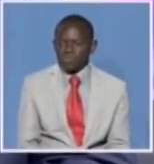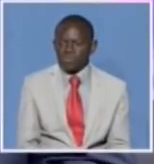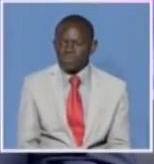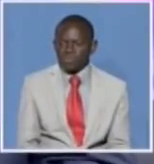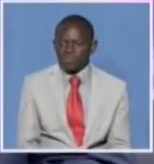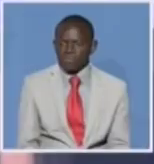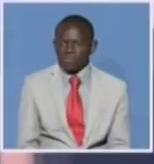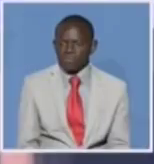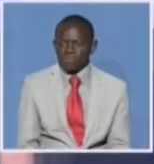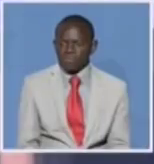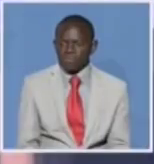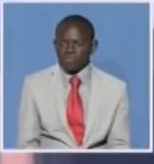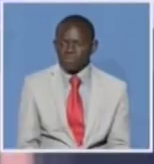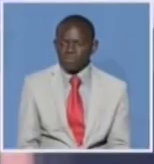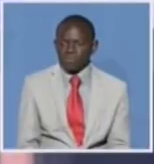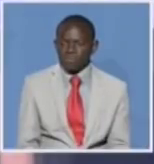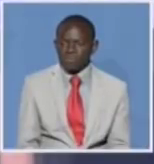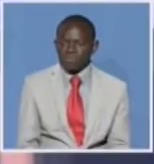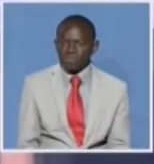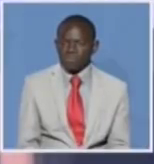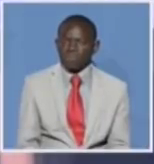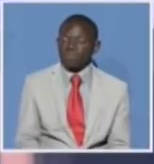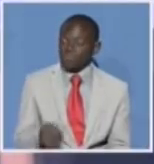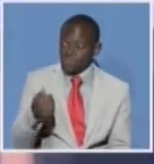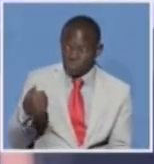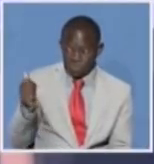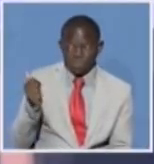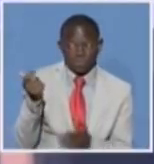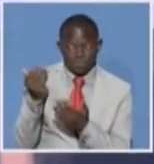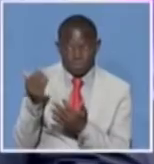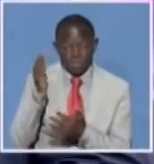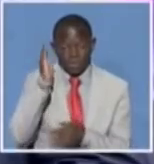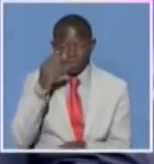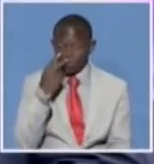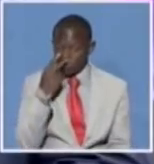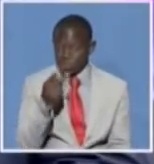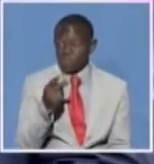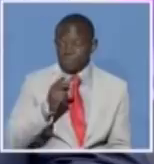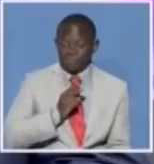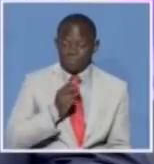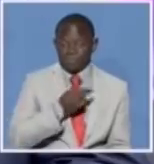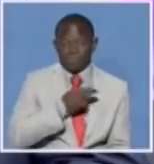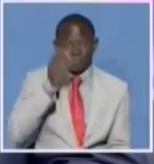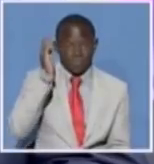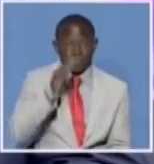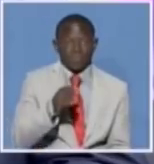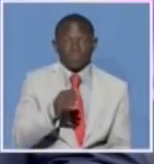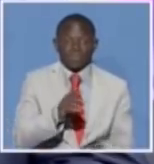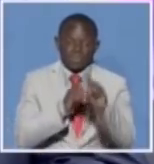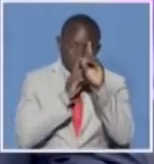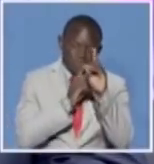and see the directives which have been given. You have to understand that the government means